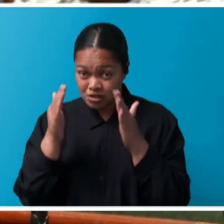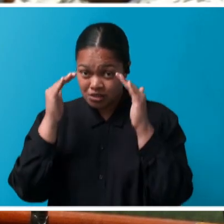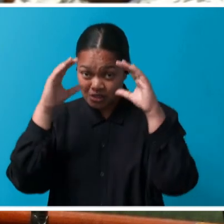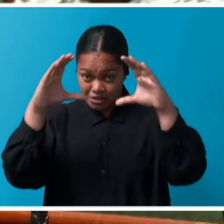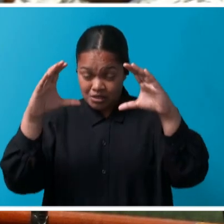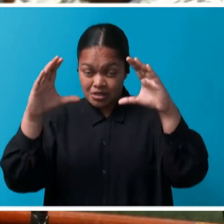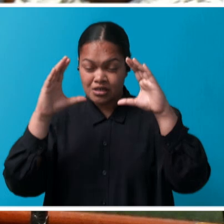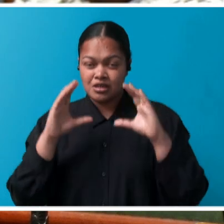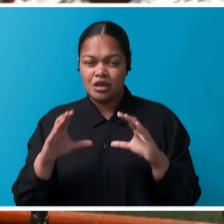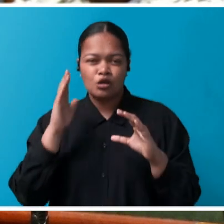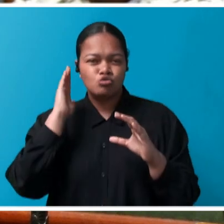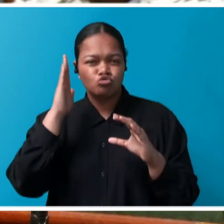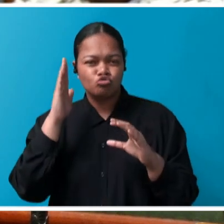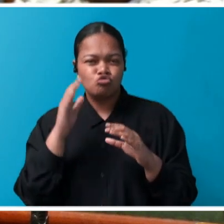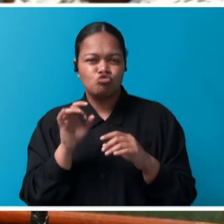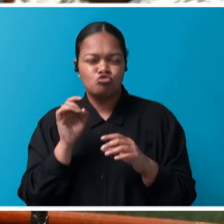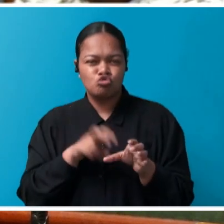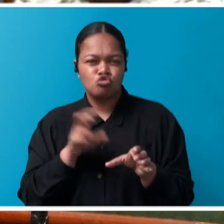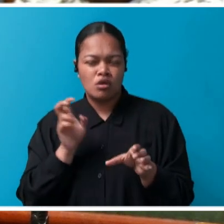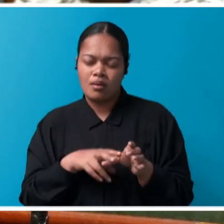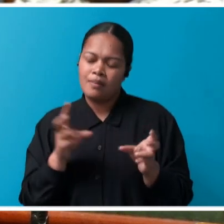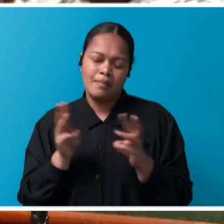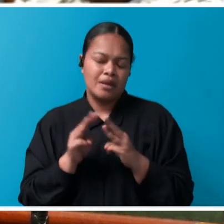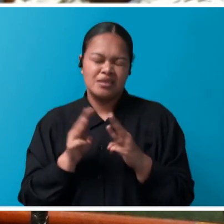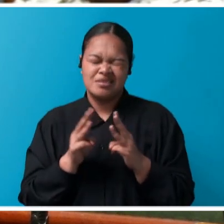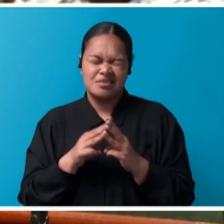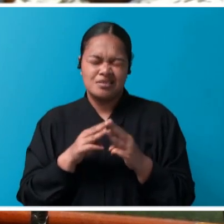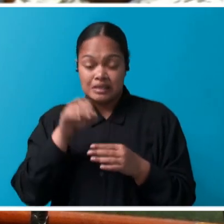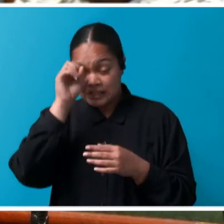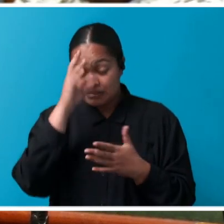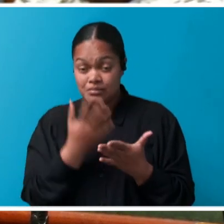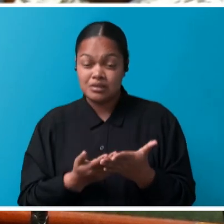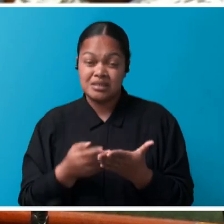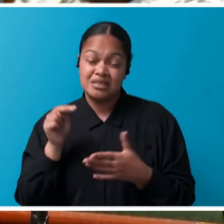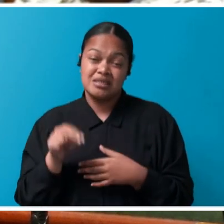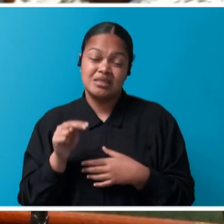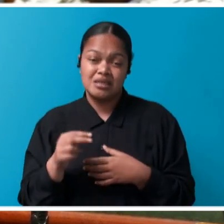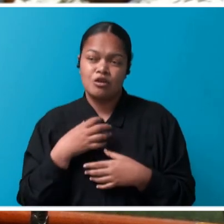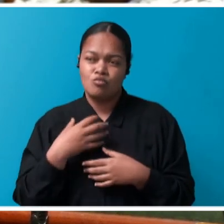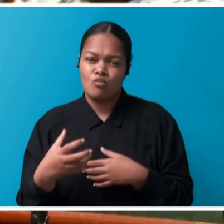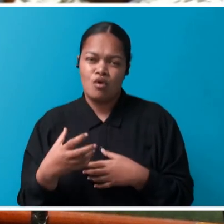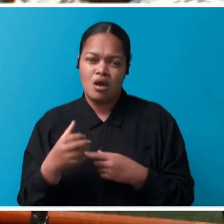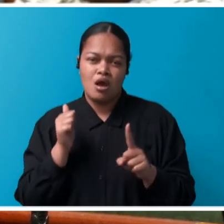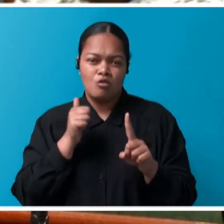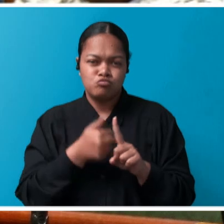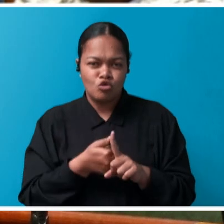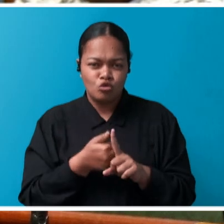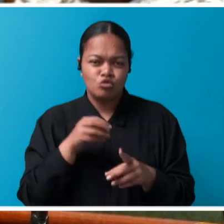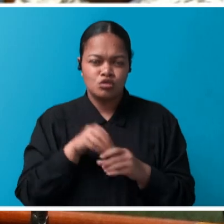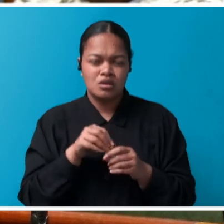of school dropout is a multifaceted issue requiring a comprehensive approach involving